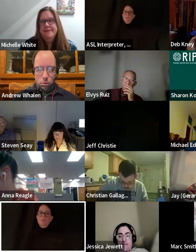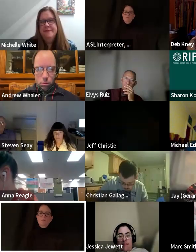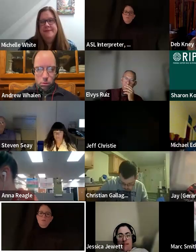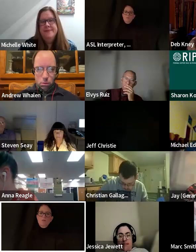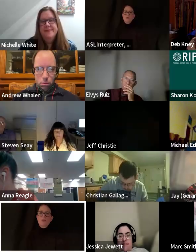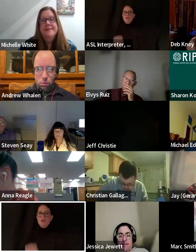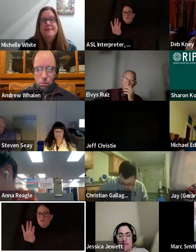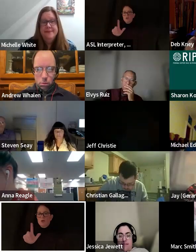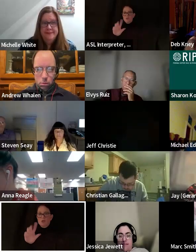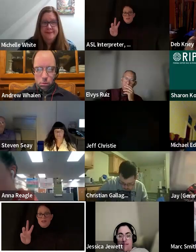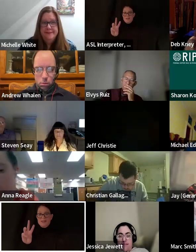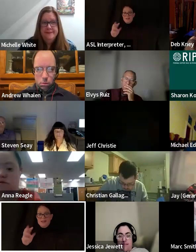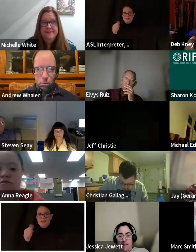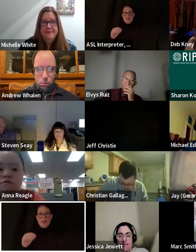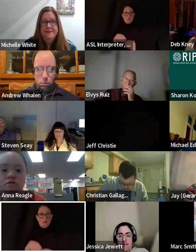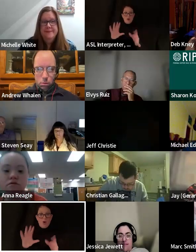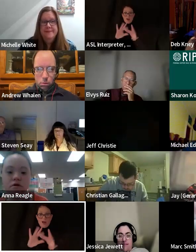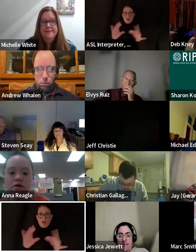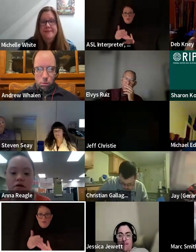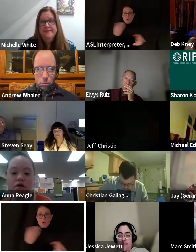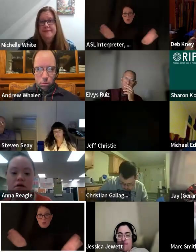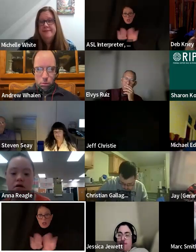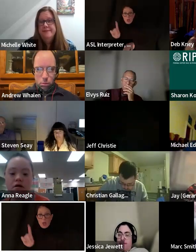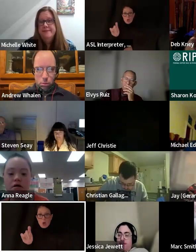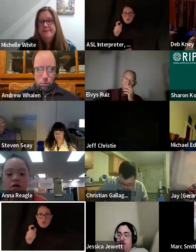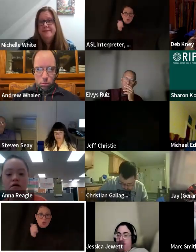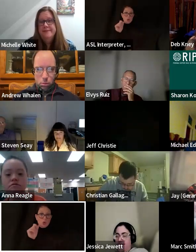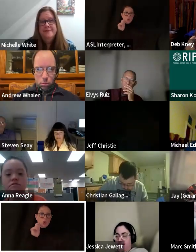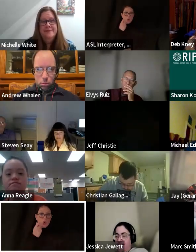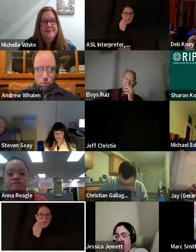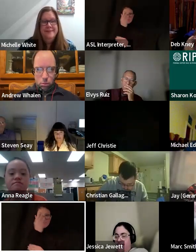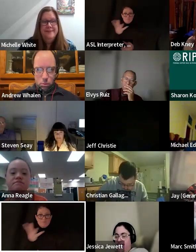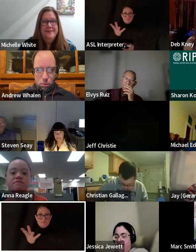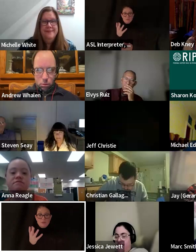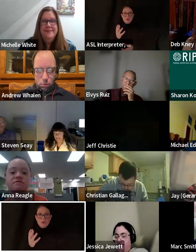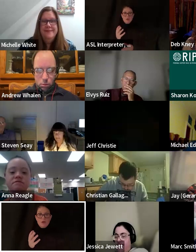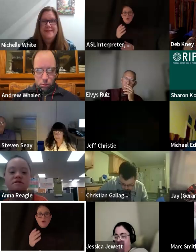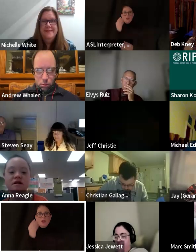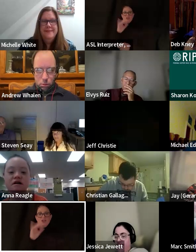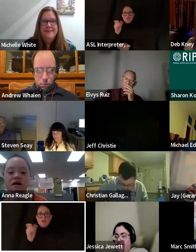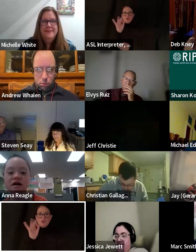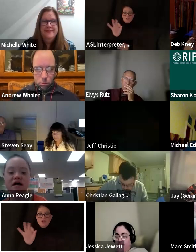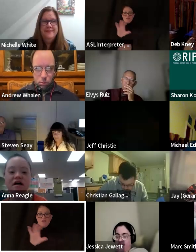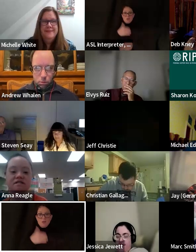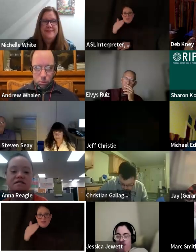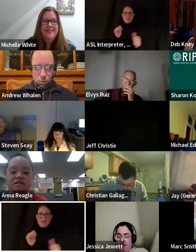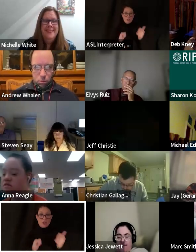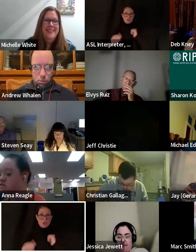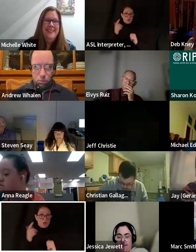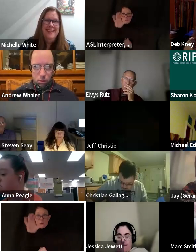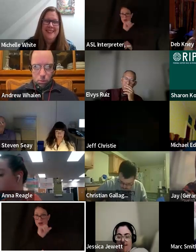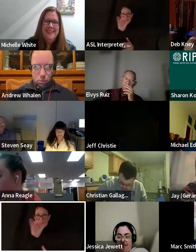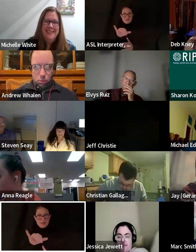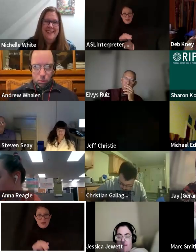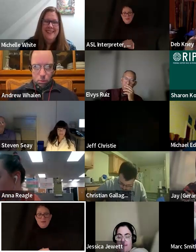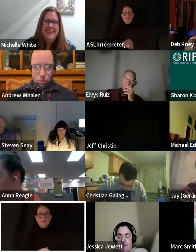So it's 4:26. Does anybody else have any questions or comments or cool news to share? We'll let you know when Jeff is going to do his next show. You don't want to miss it,